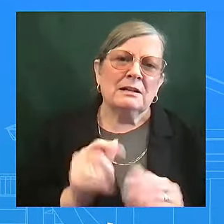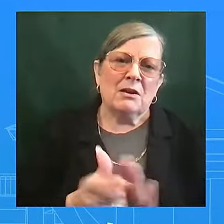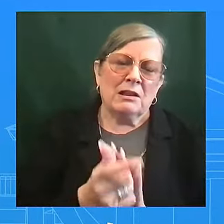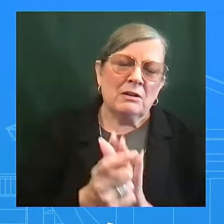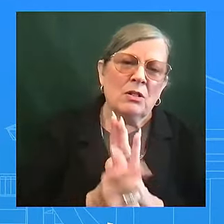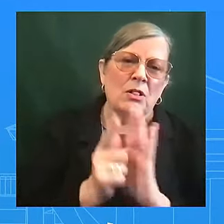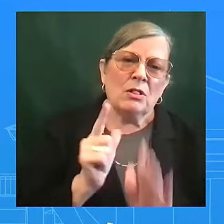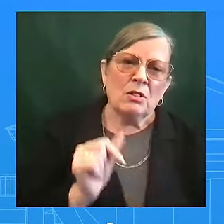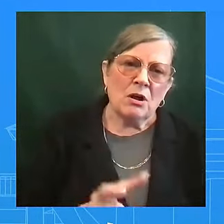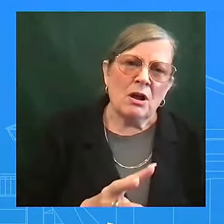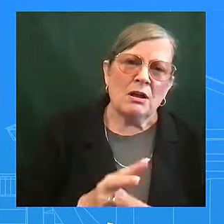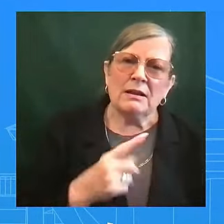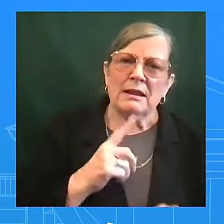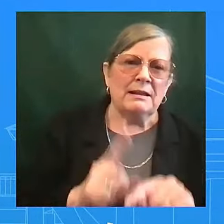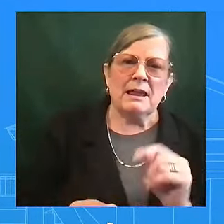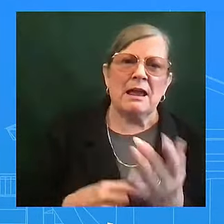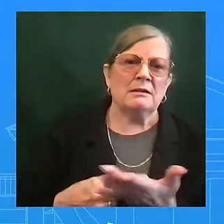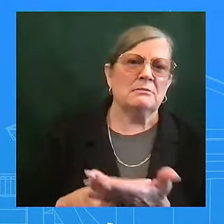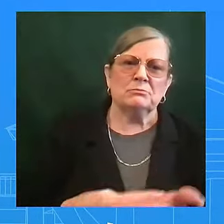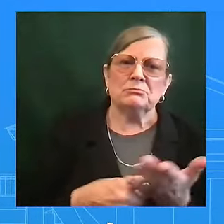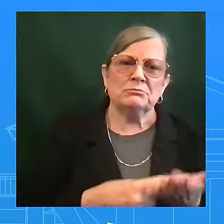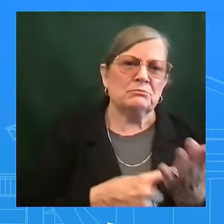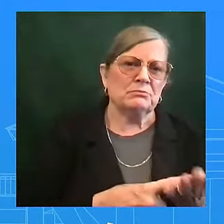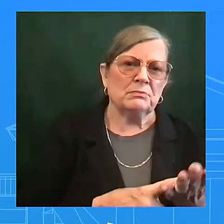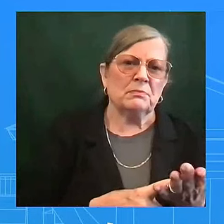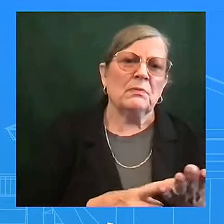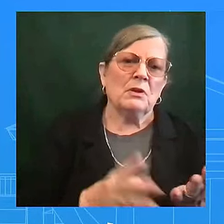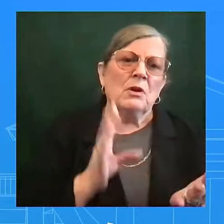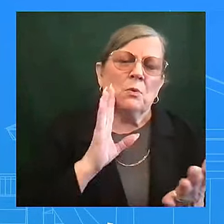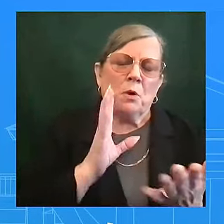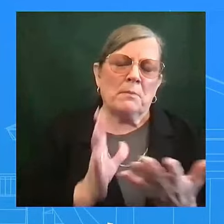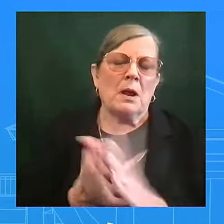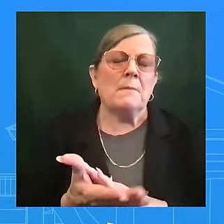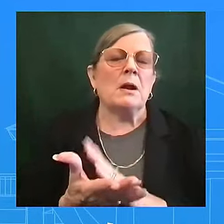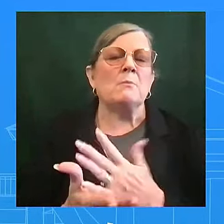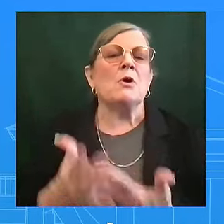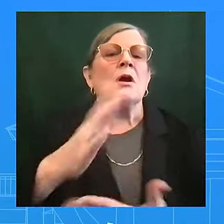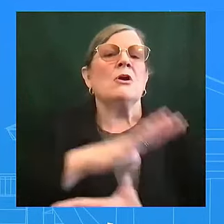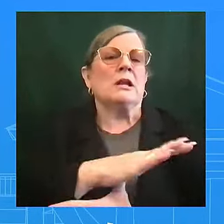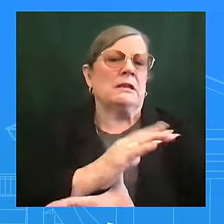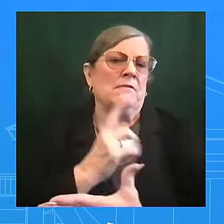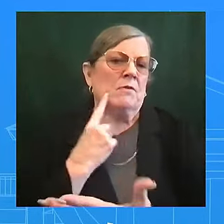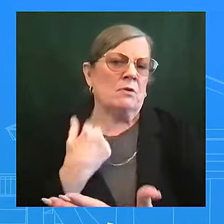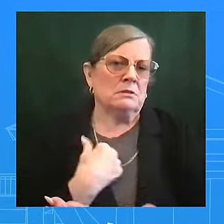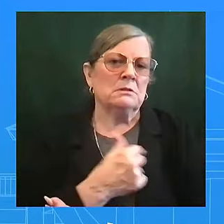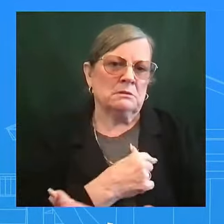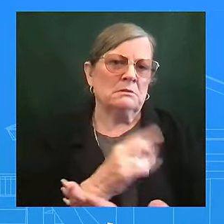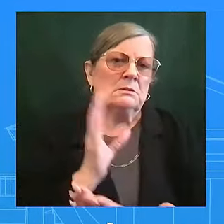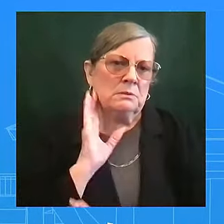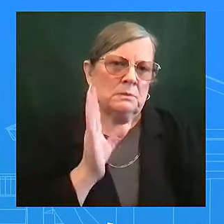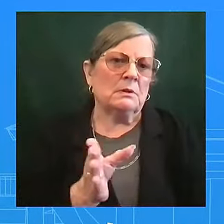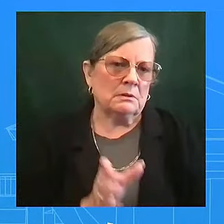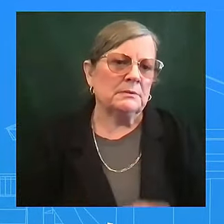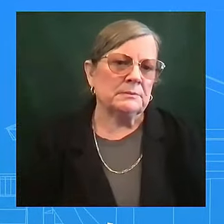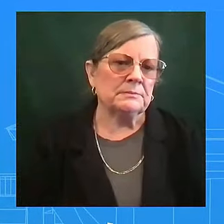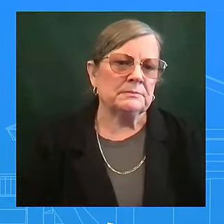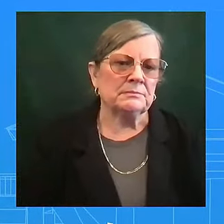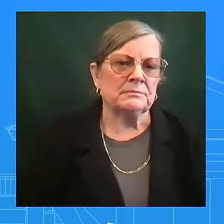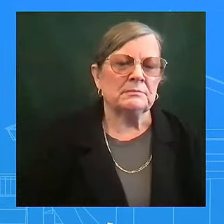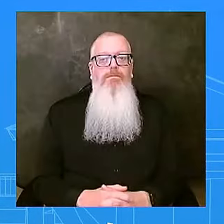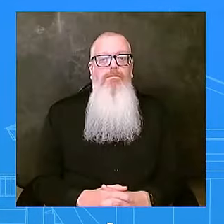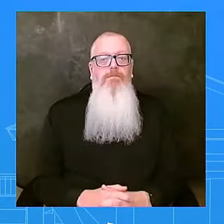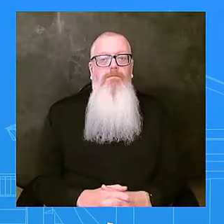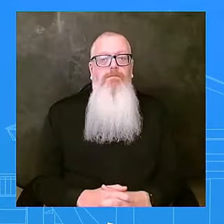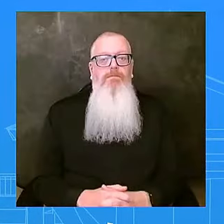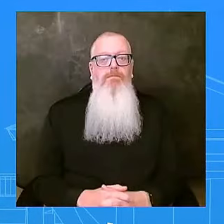this will continue to be a priority that I can continue to be very clear on. Kat Kellyo. How would you describe the way